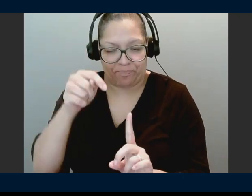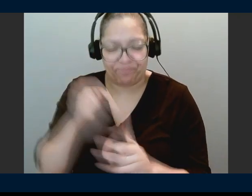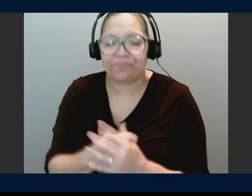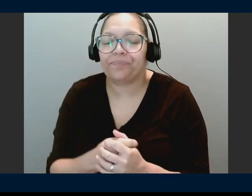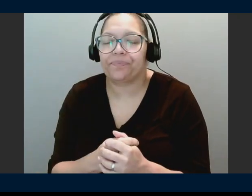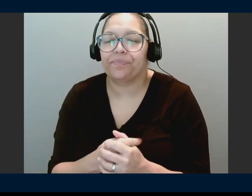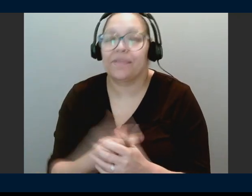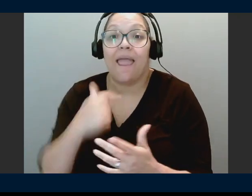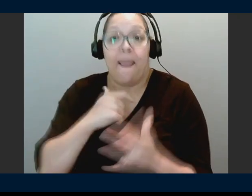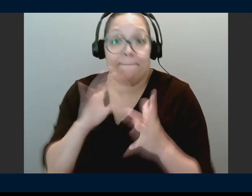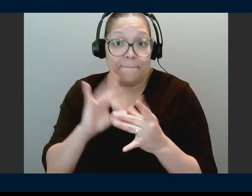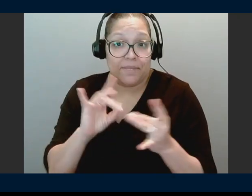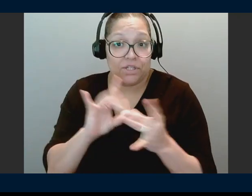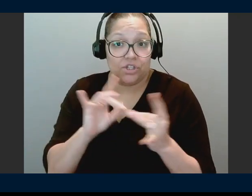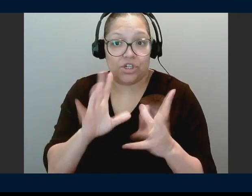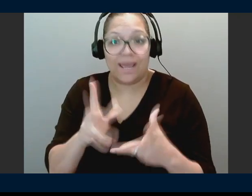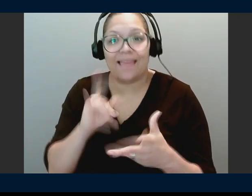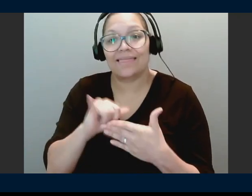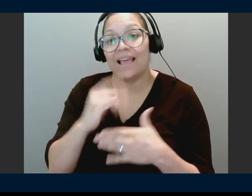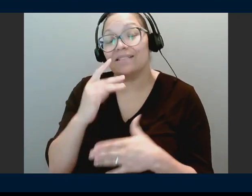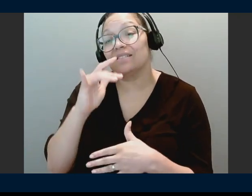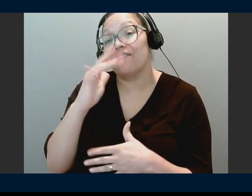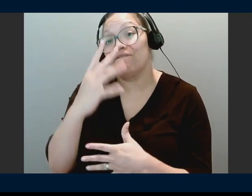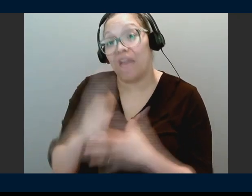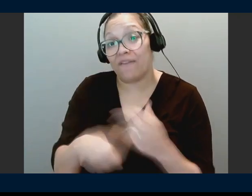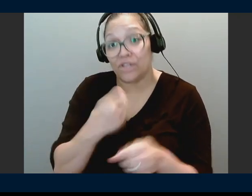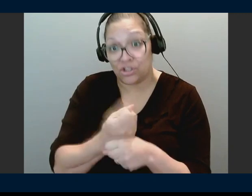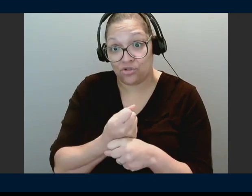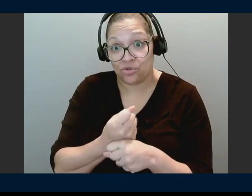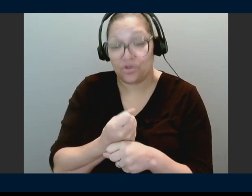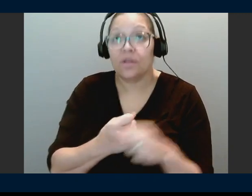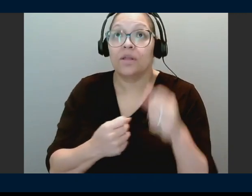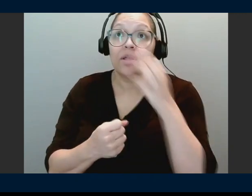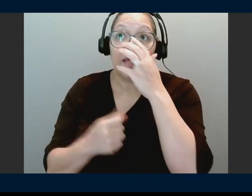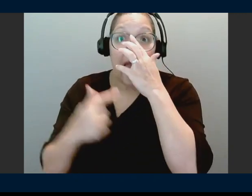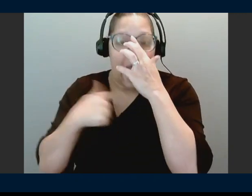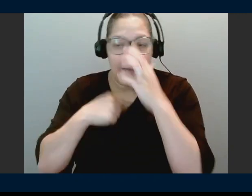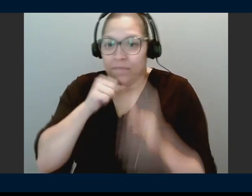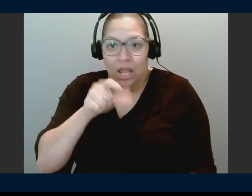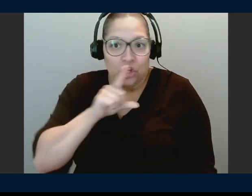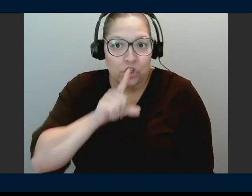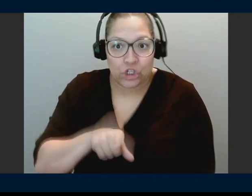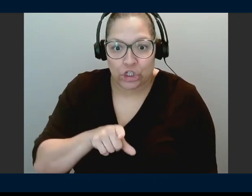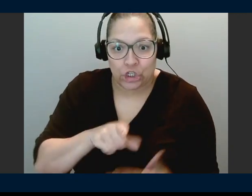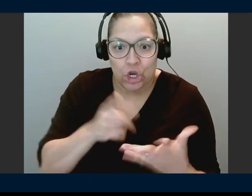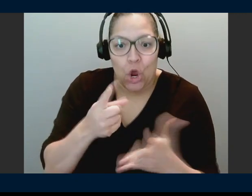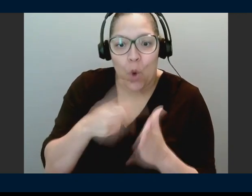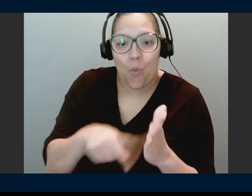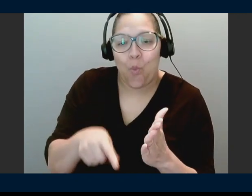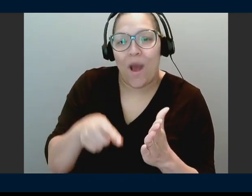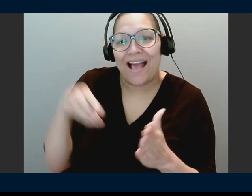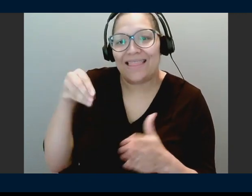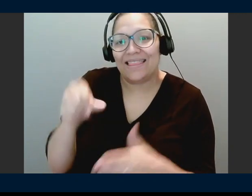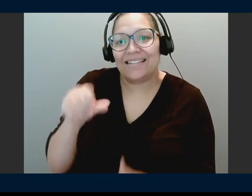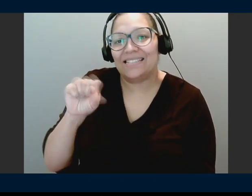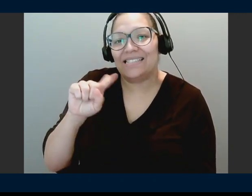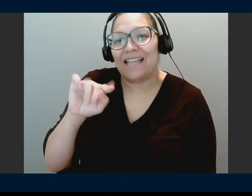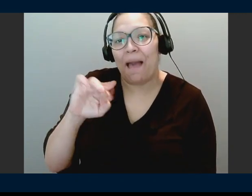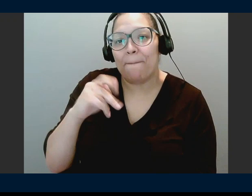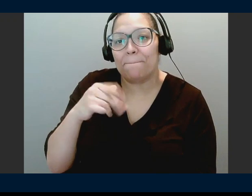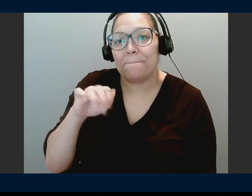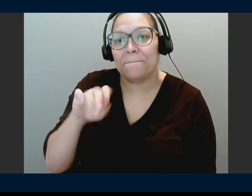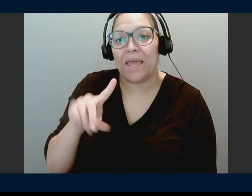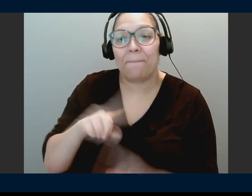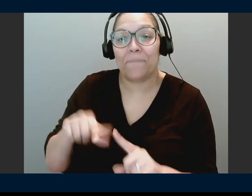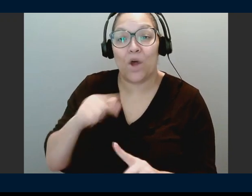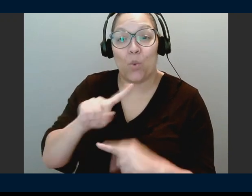As I mentioned, it's 5 years. I'm not sure what the stipend is this year, but I felt like when I was a grad student, I was getting paid more